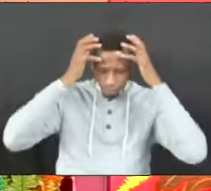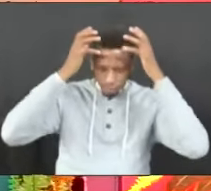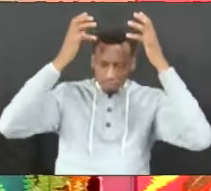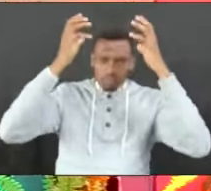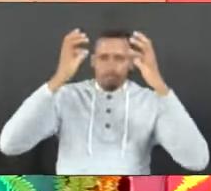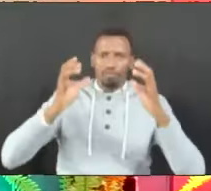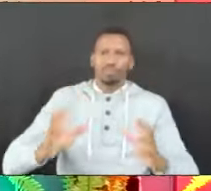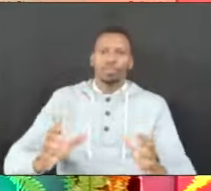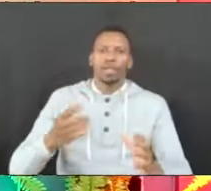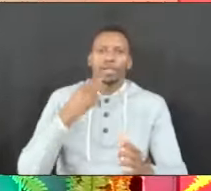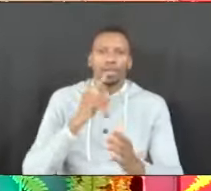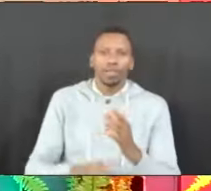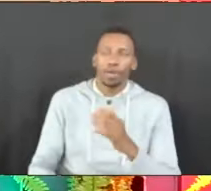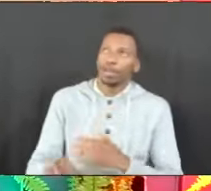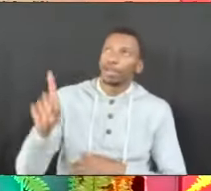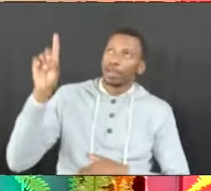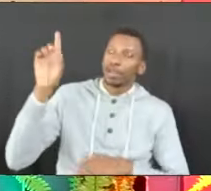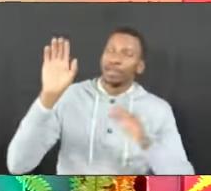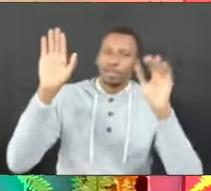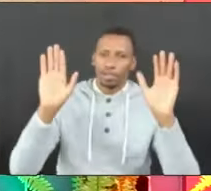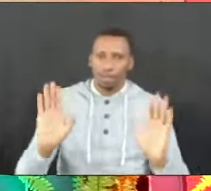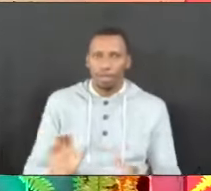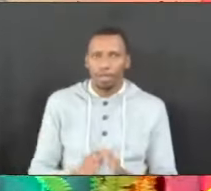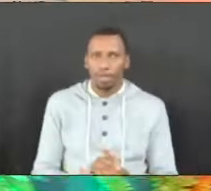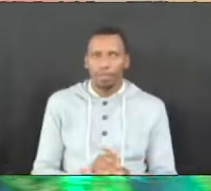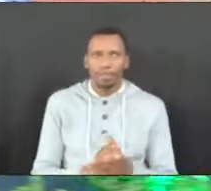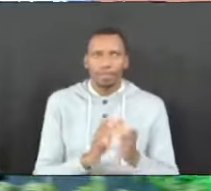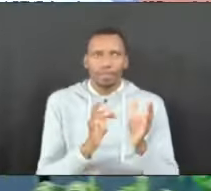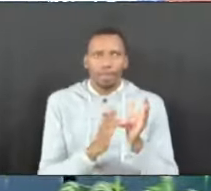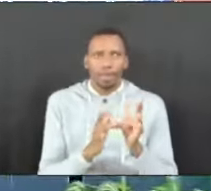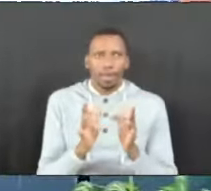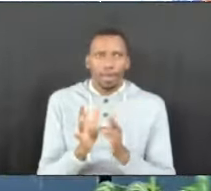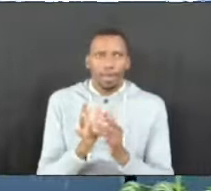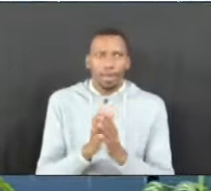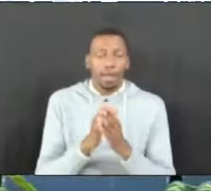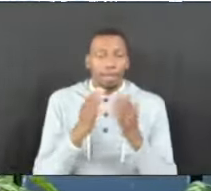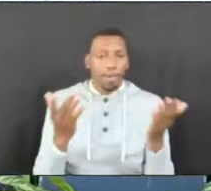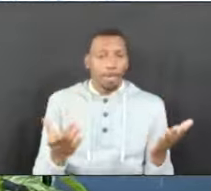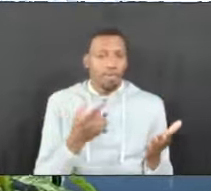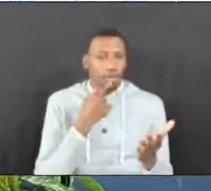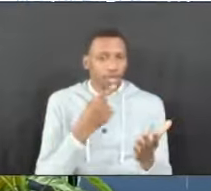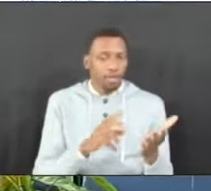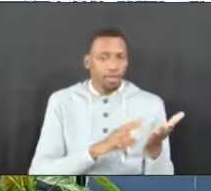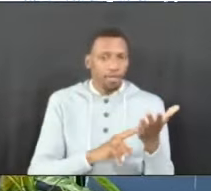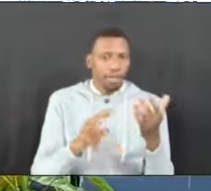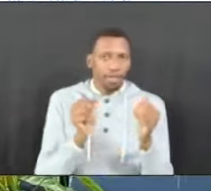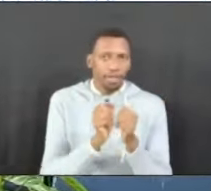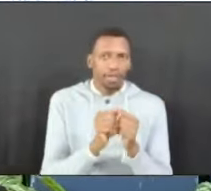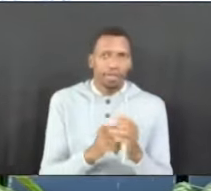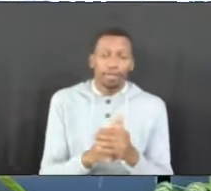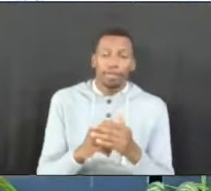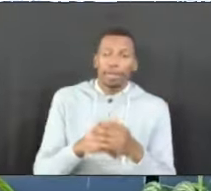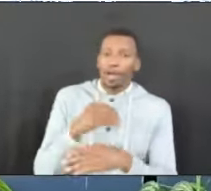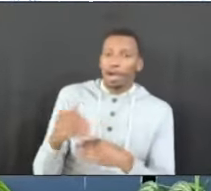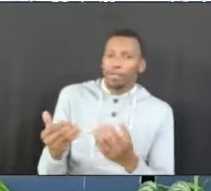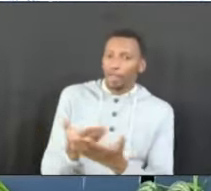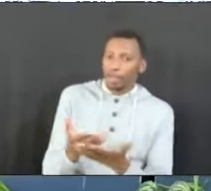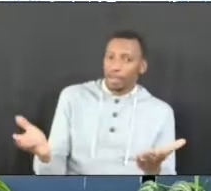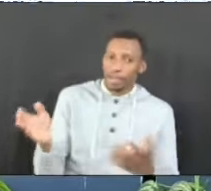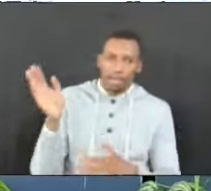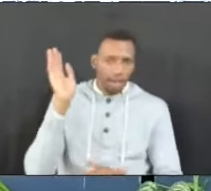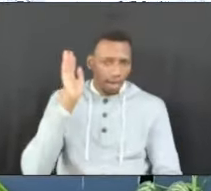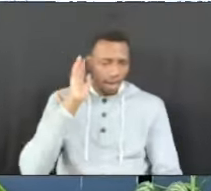and saying that he is worthy. The Bible tells me in verse 10 that after they heard the song,